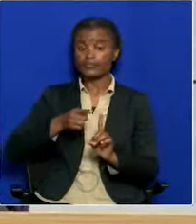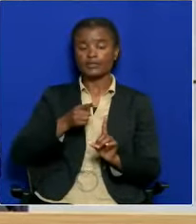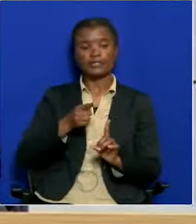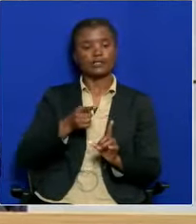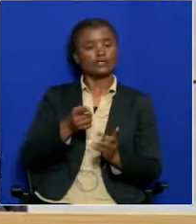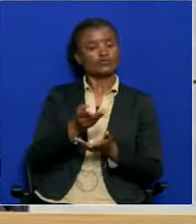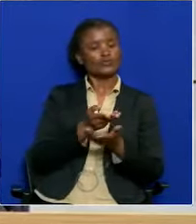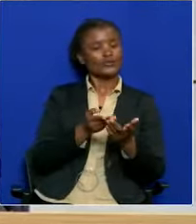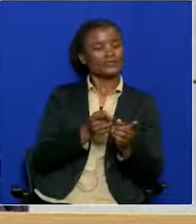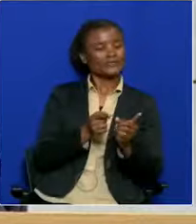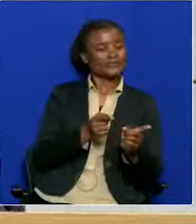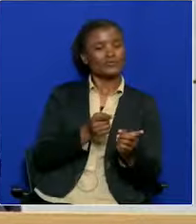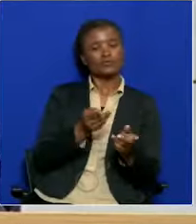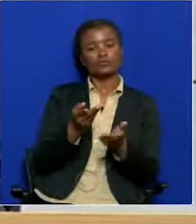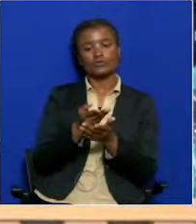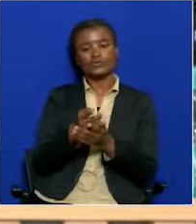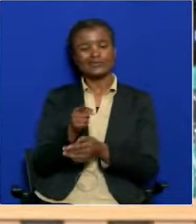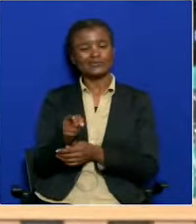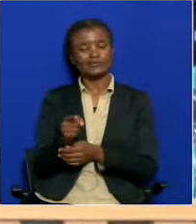know.